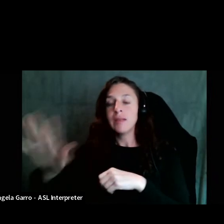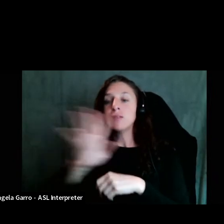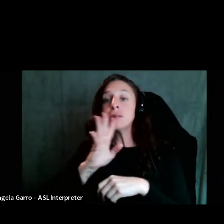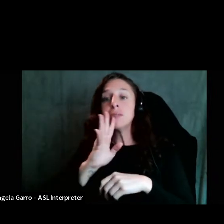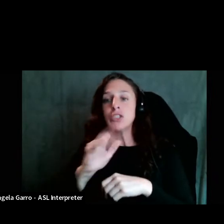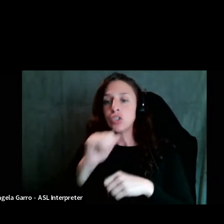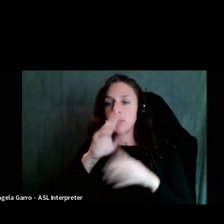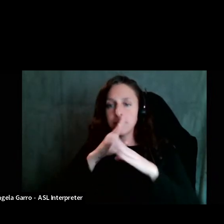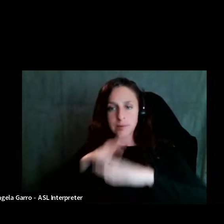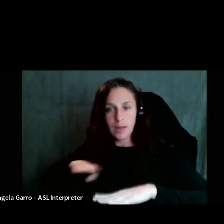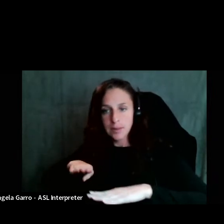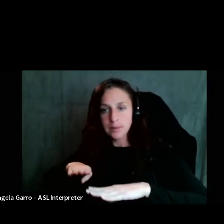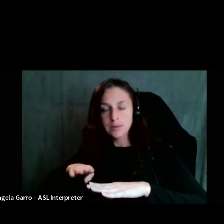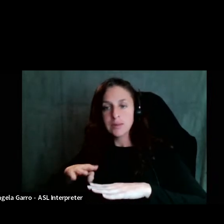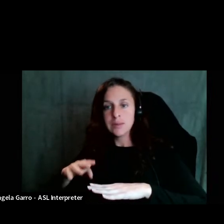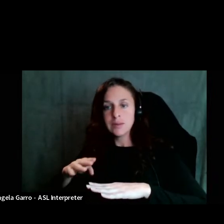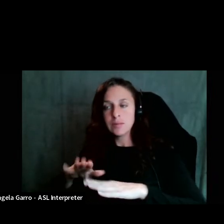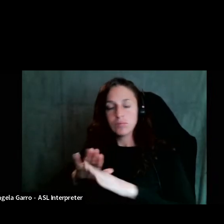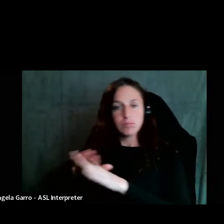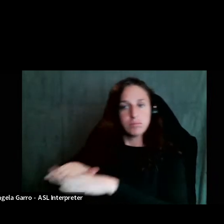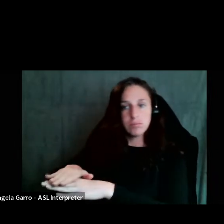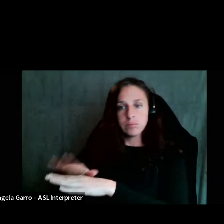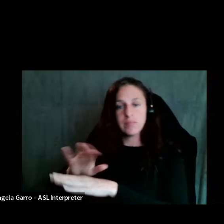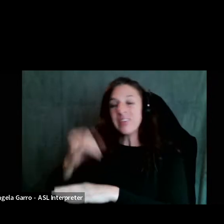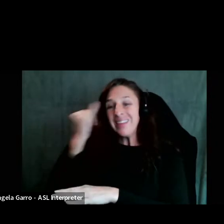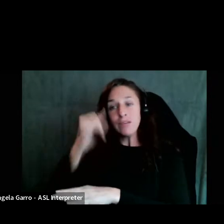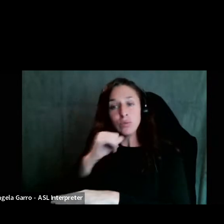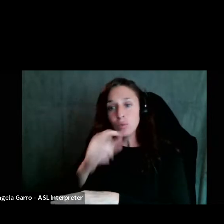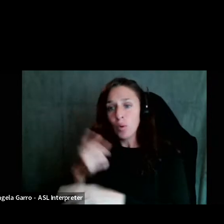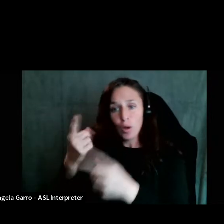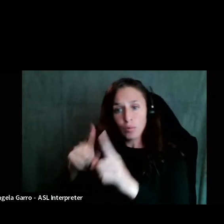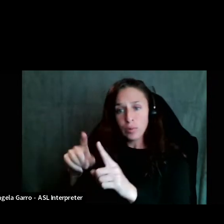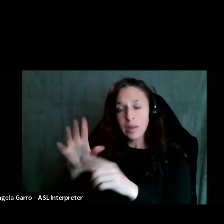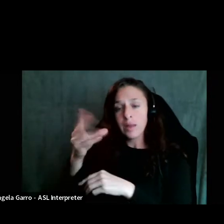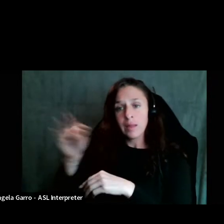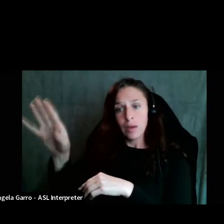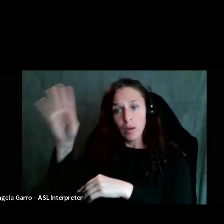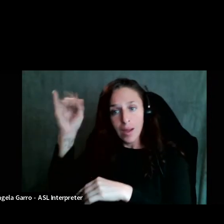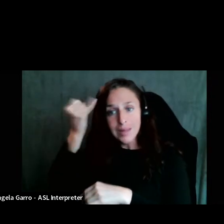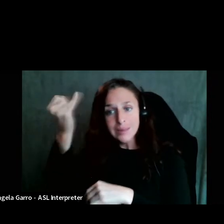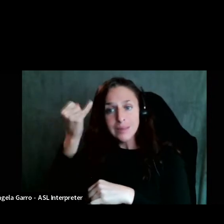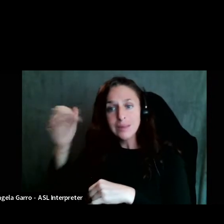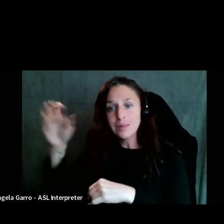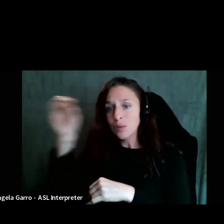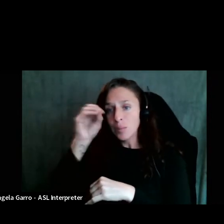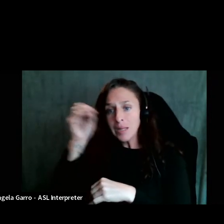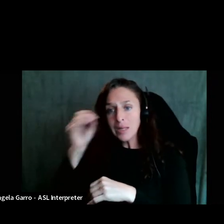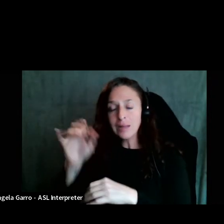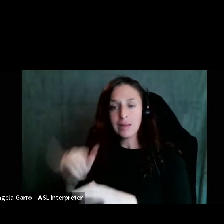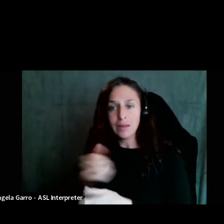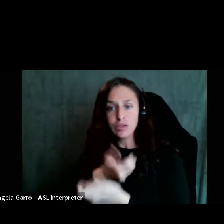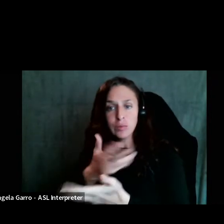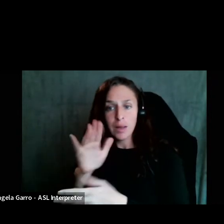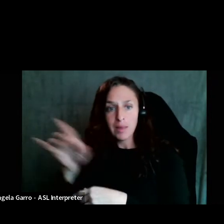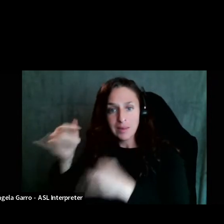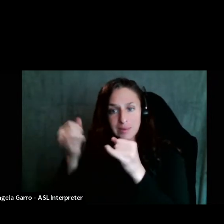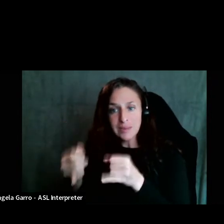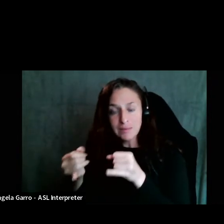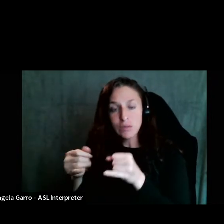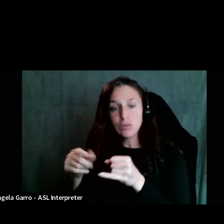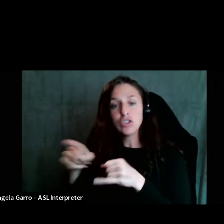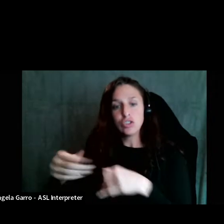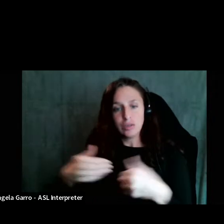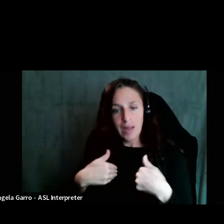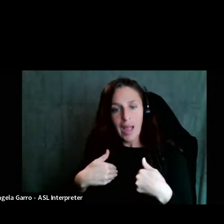if you do not agree with the ideas and the opinions that are expressed by this individual. She has the courage to